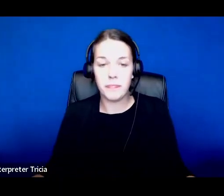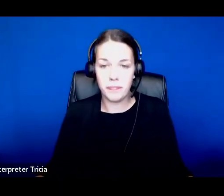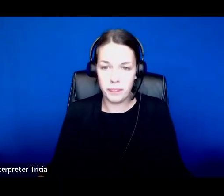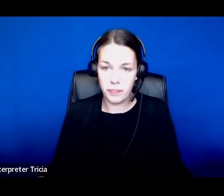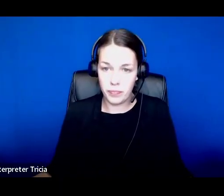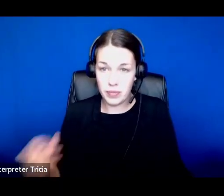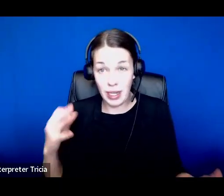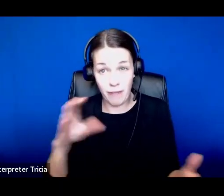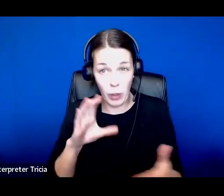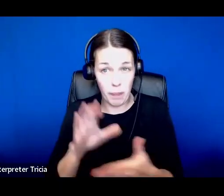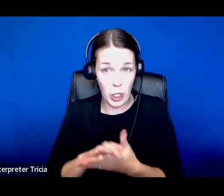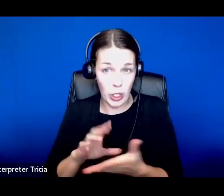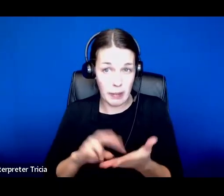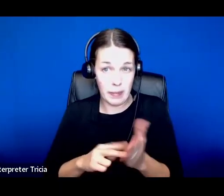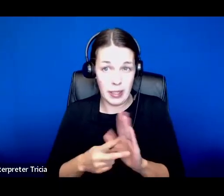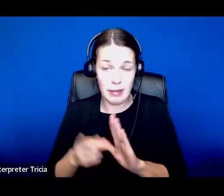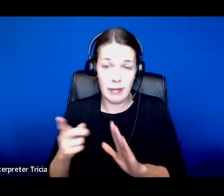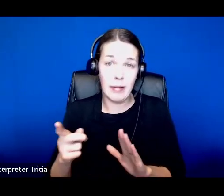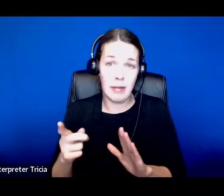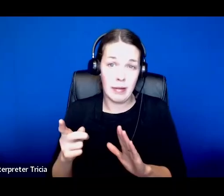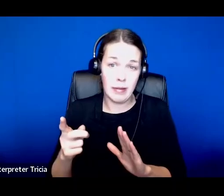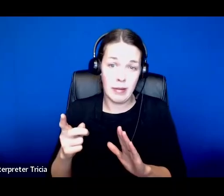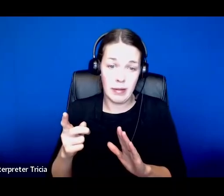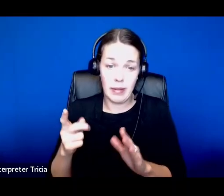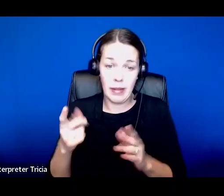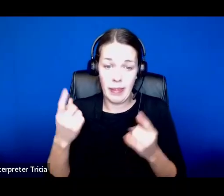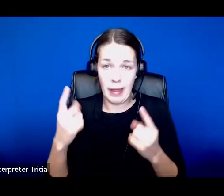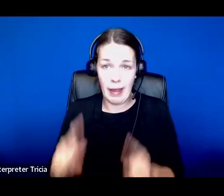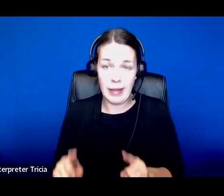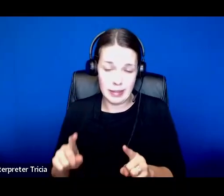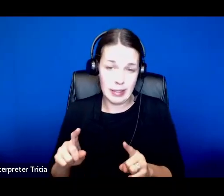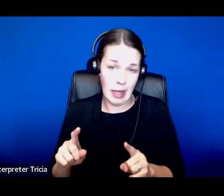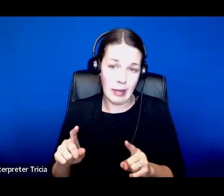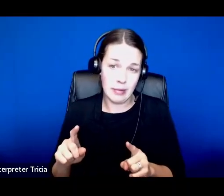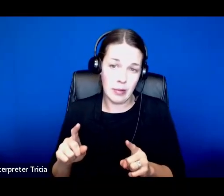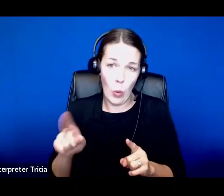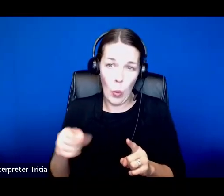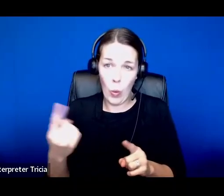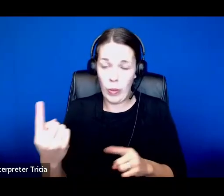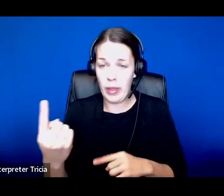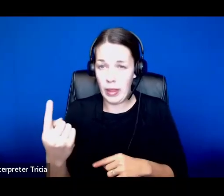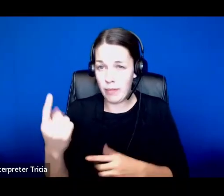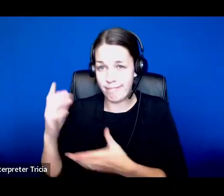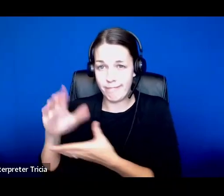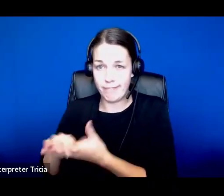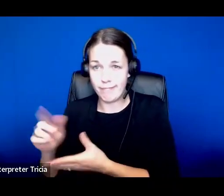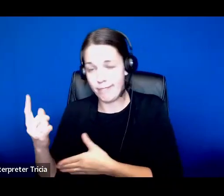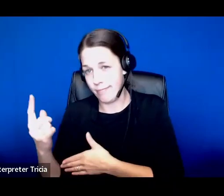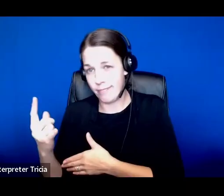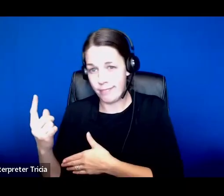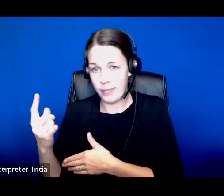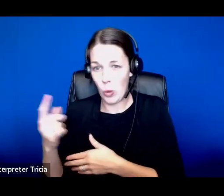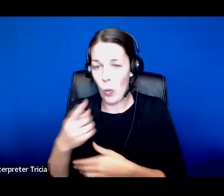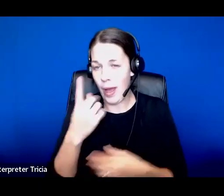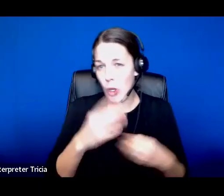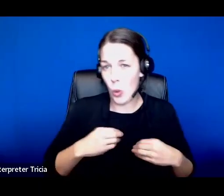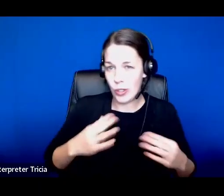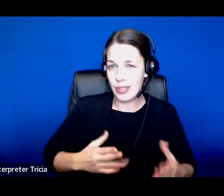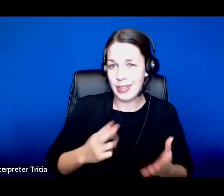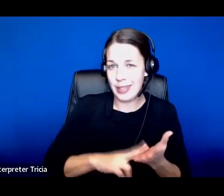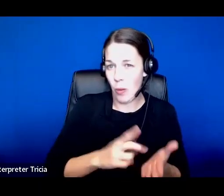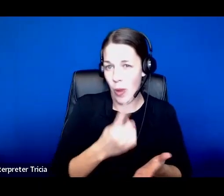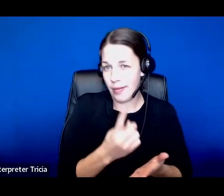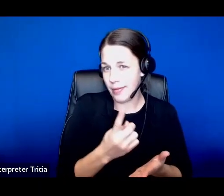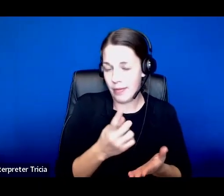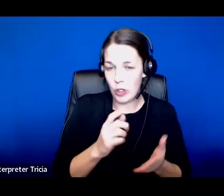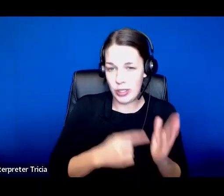If you're married, you gotta get the spousal consent. If it only has one spot for one owner to sign. So,